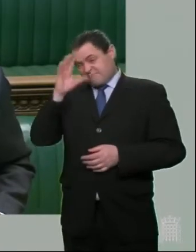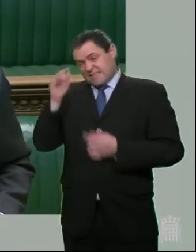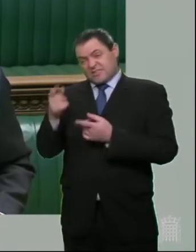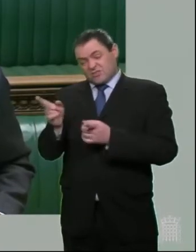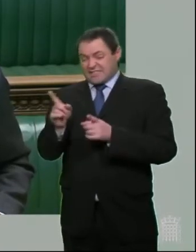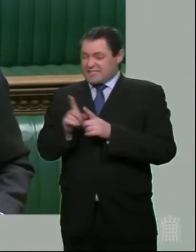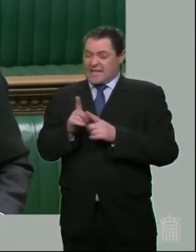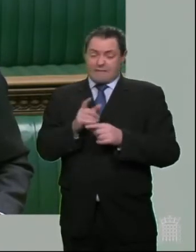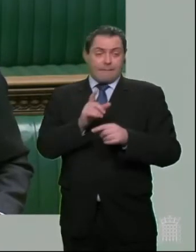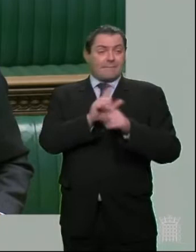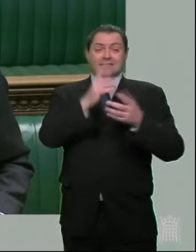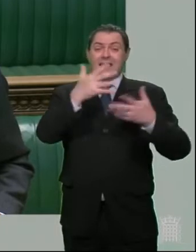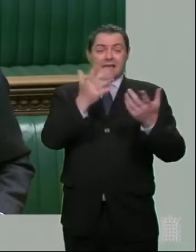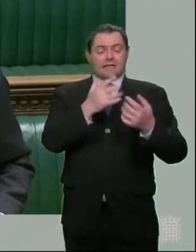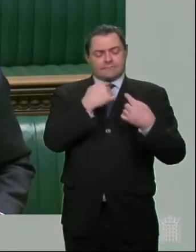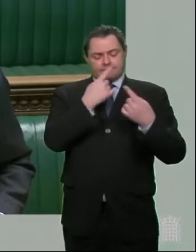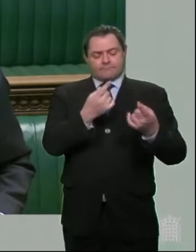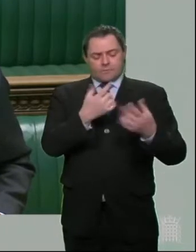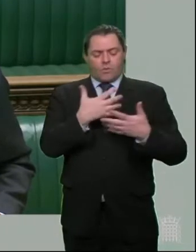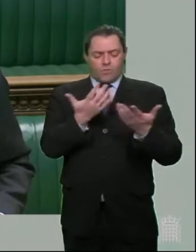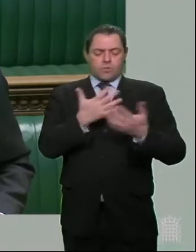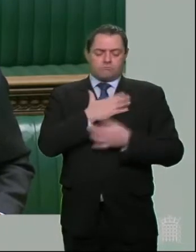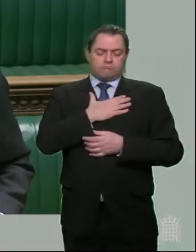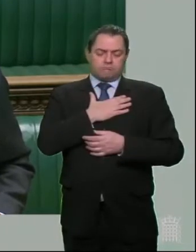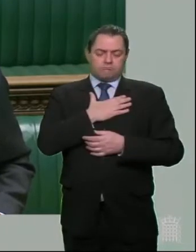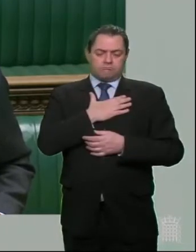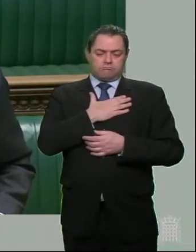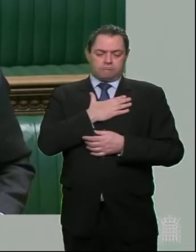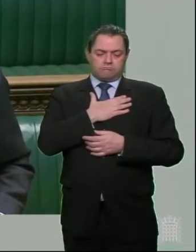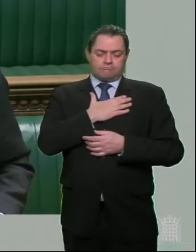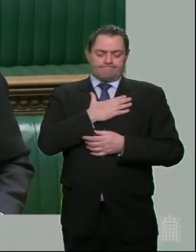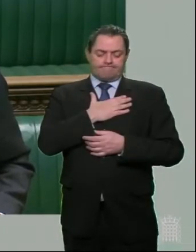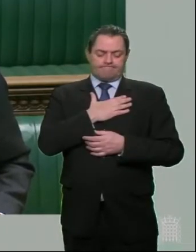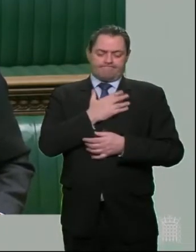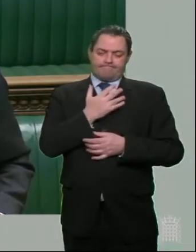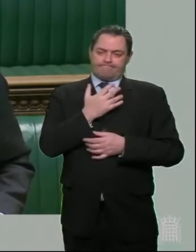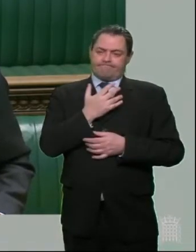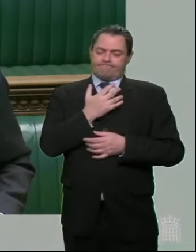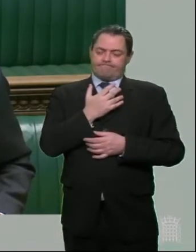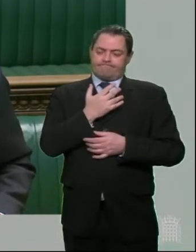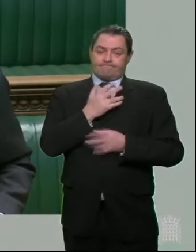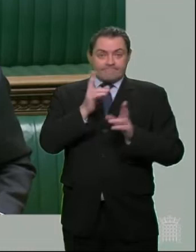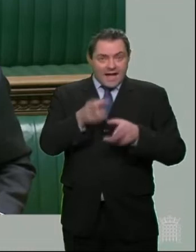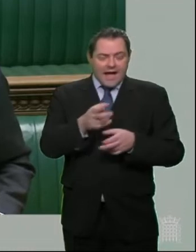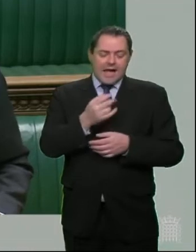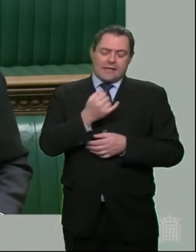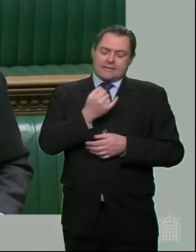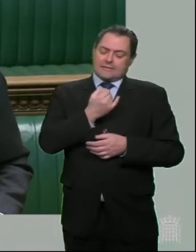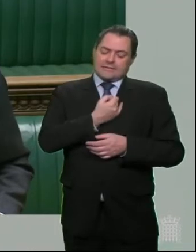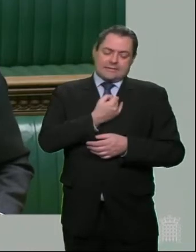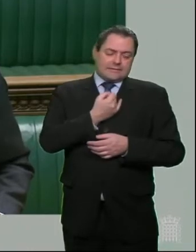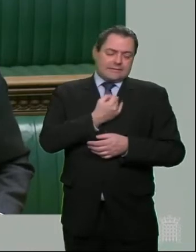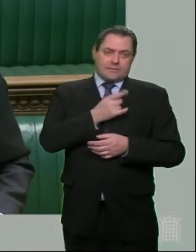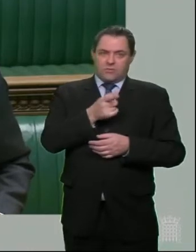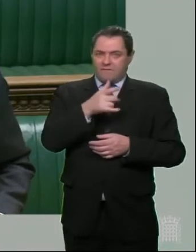everybody I've met, is that I, of course, deeply personally regret the loss of life, the suffering of their